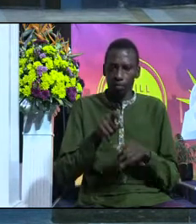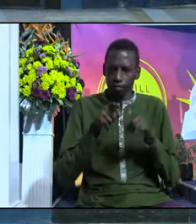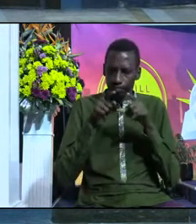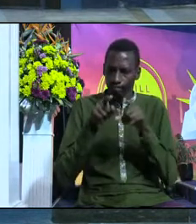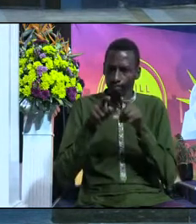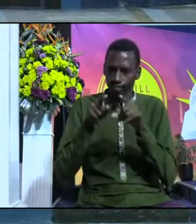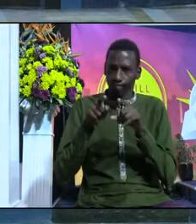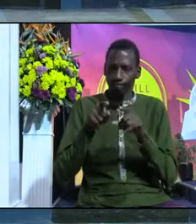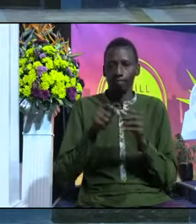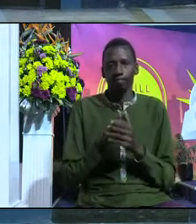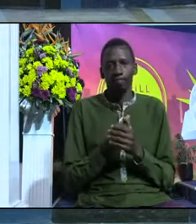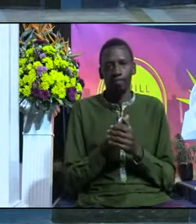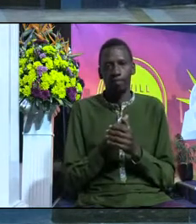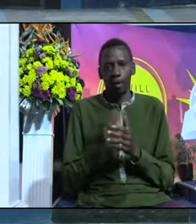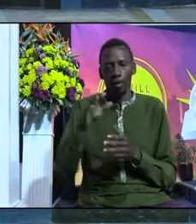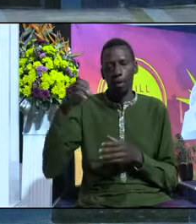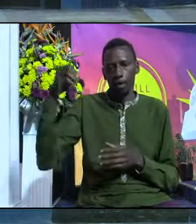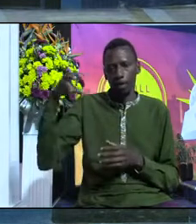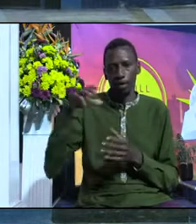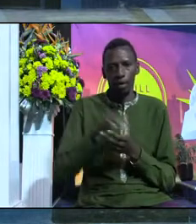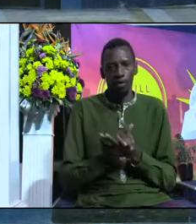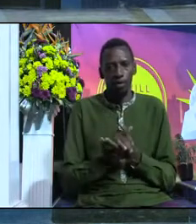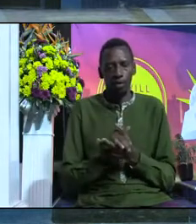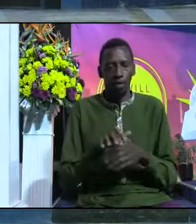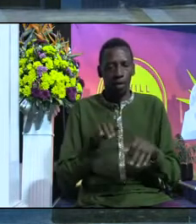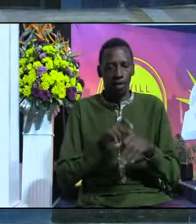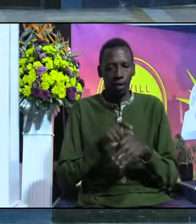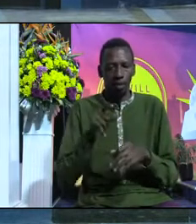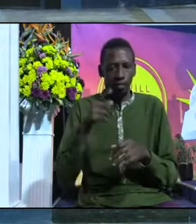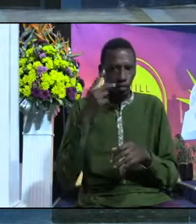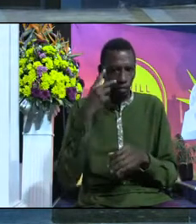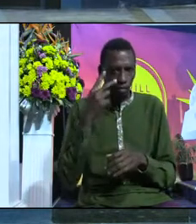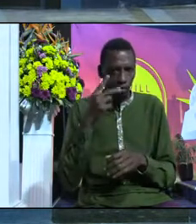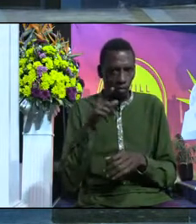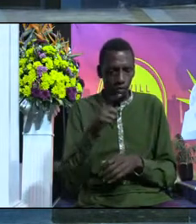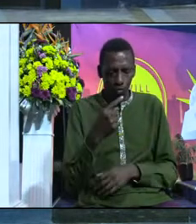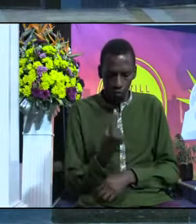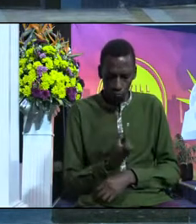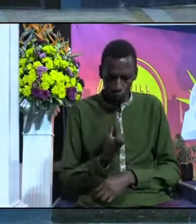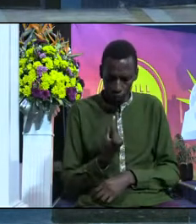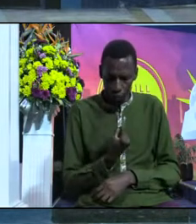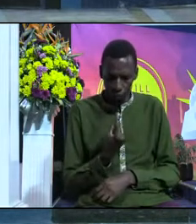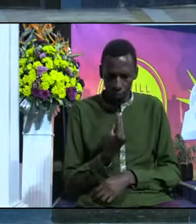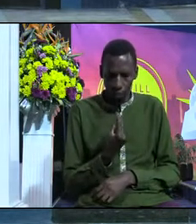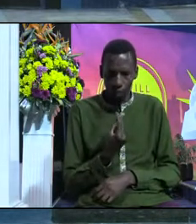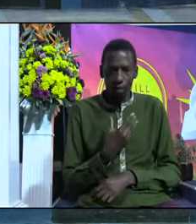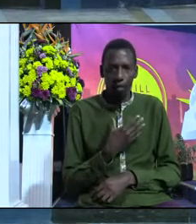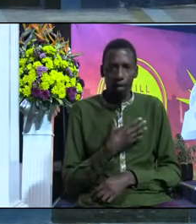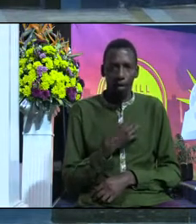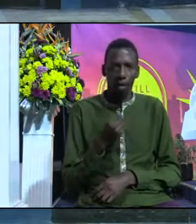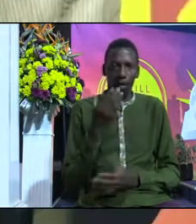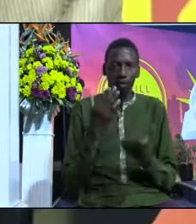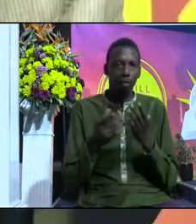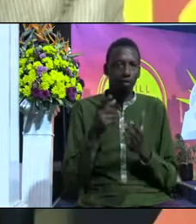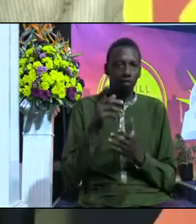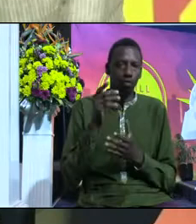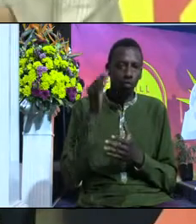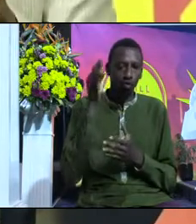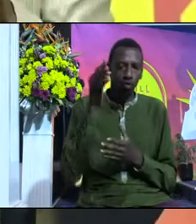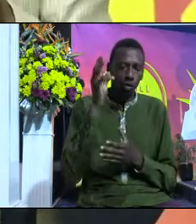revelation. When it has been revealed to you that you are lonely and that you might be